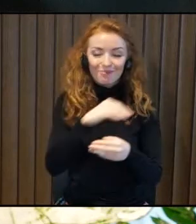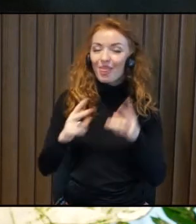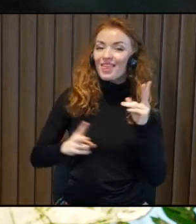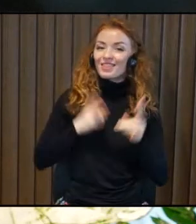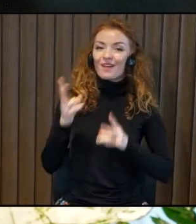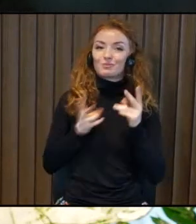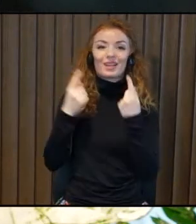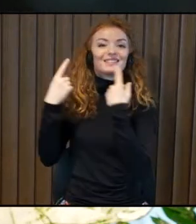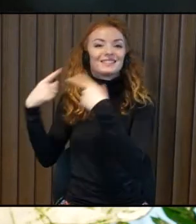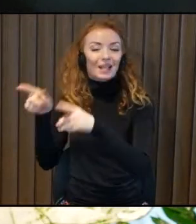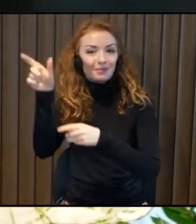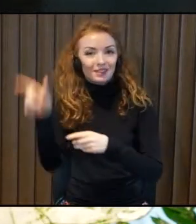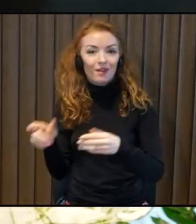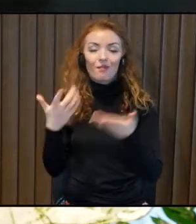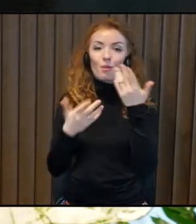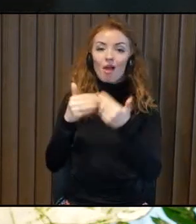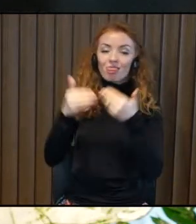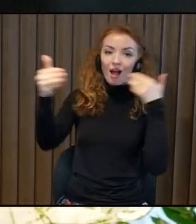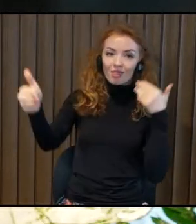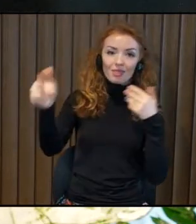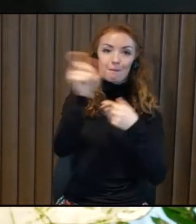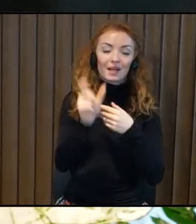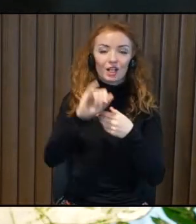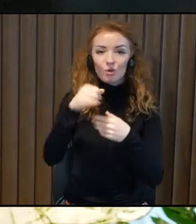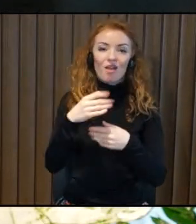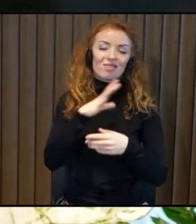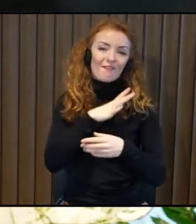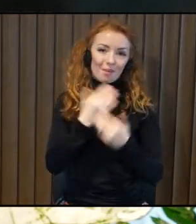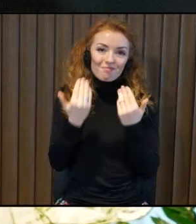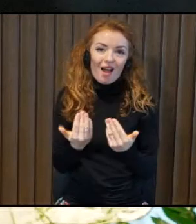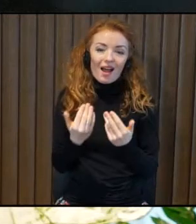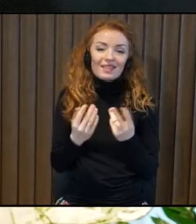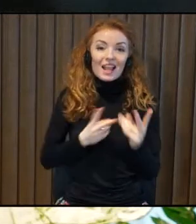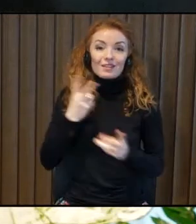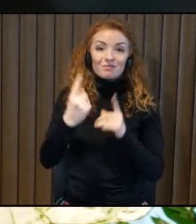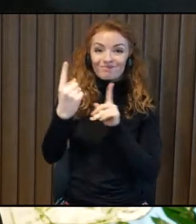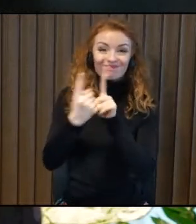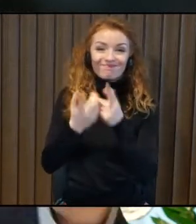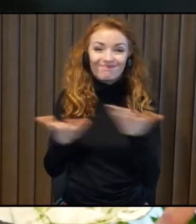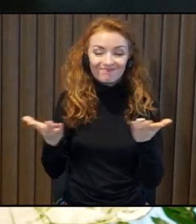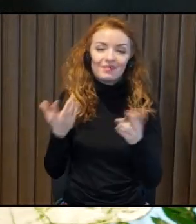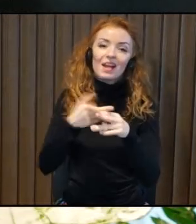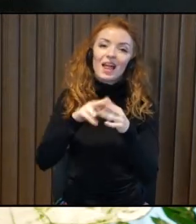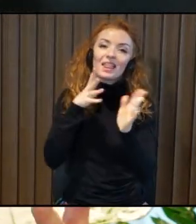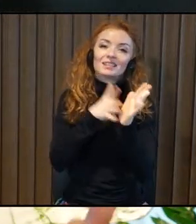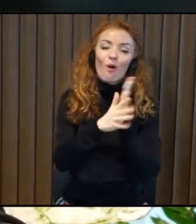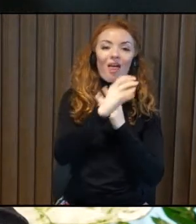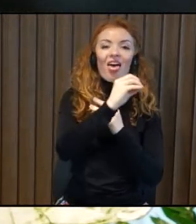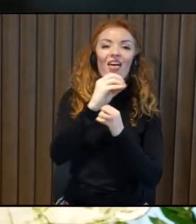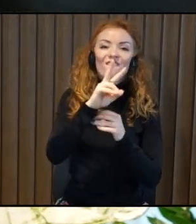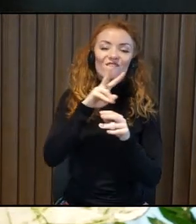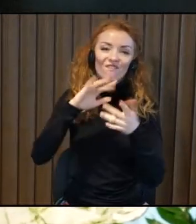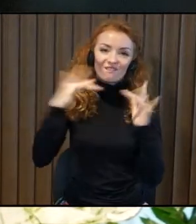prize-giving process and also the objects. We will let people to be encouraged